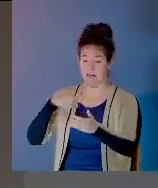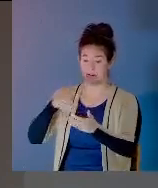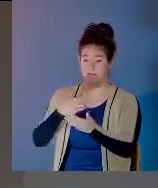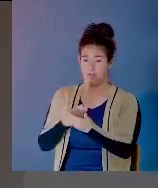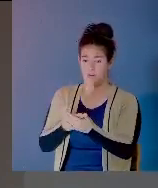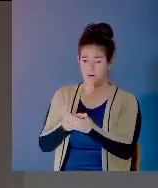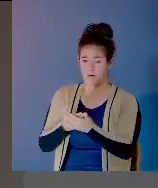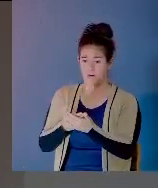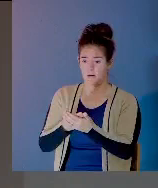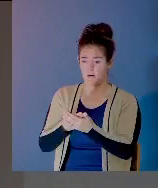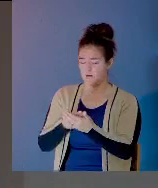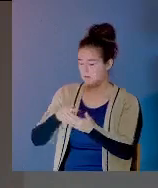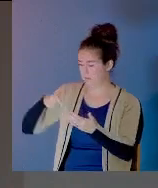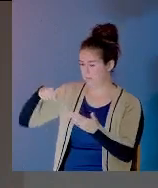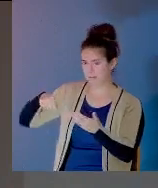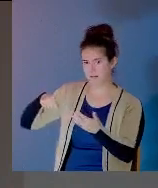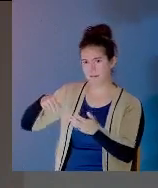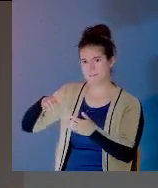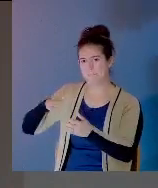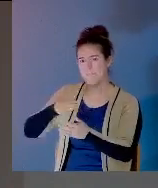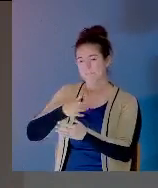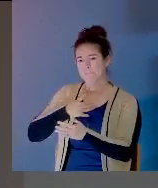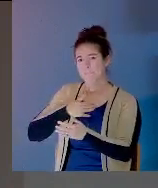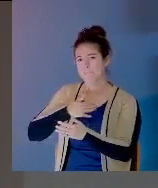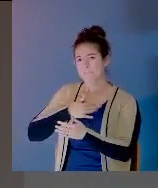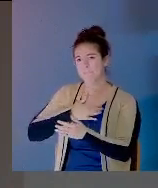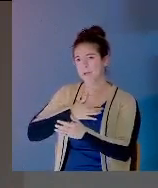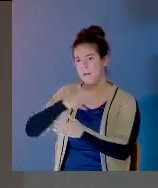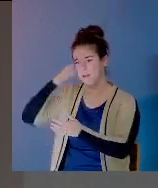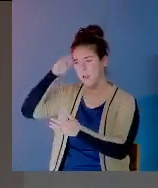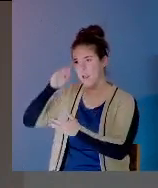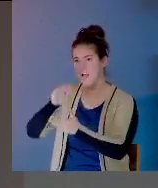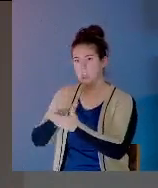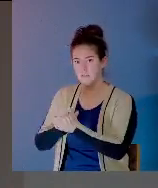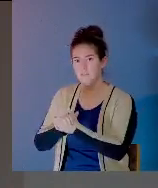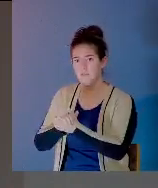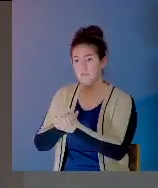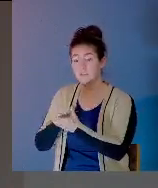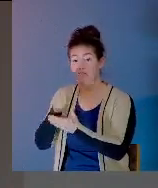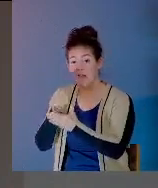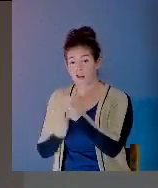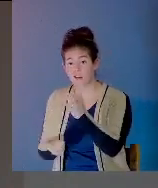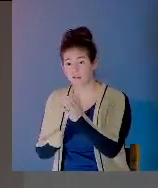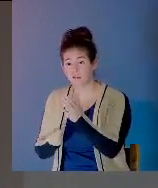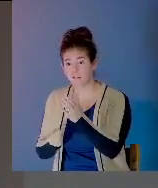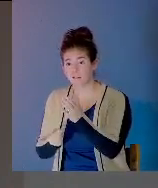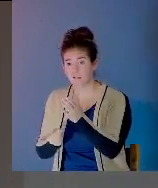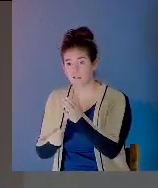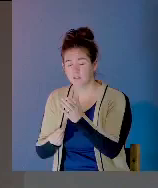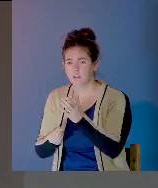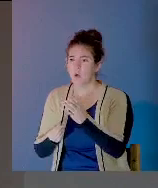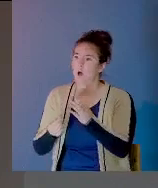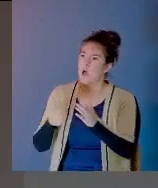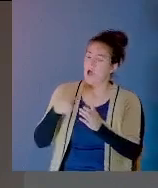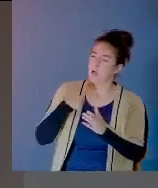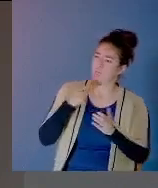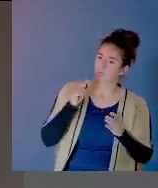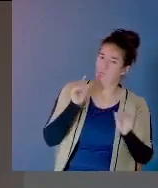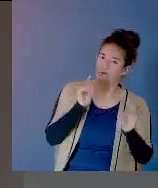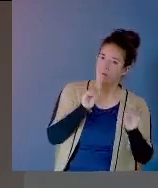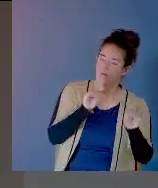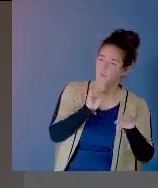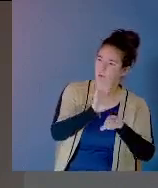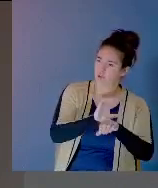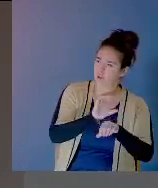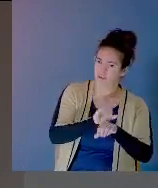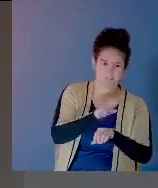the church I was going to basically deserted me. They were not supportive. They were not helpful. Then